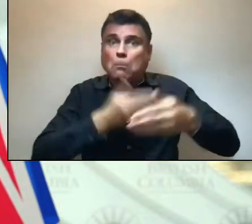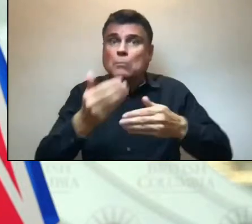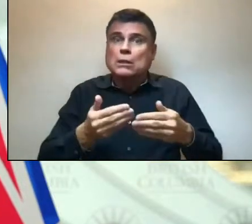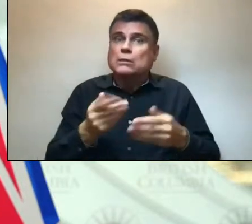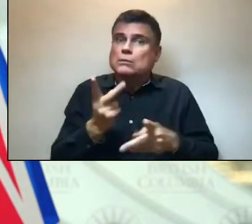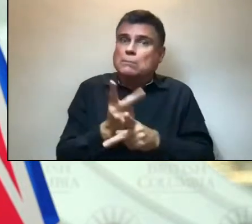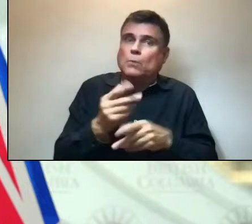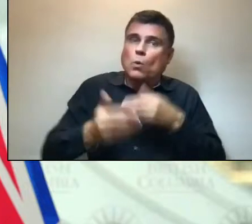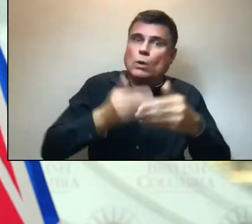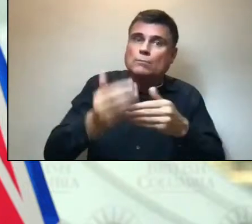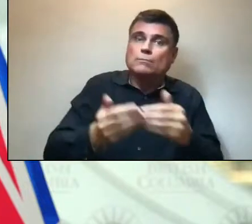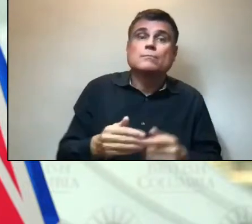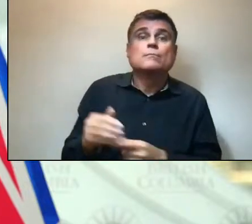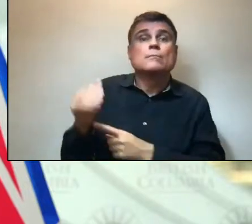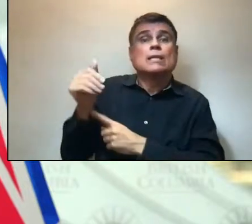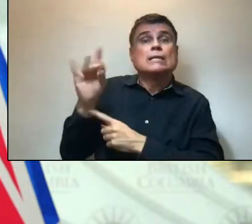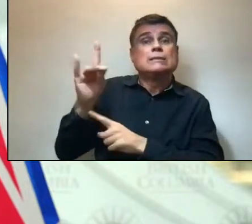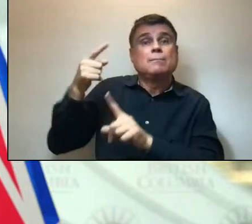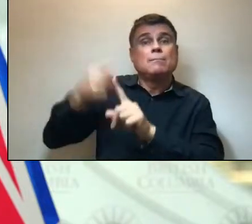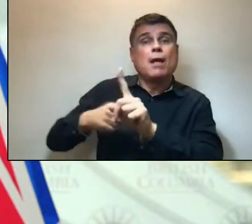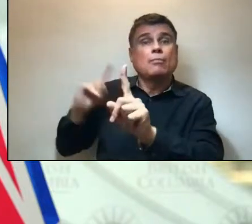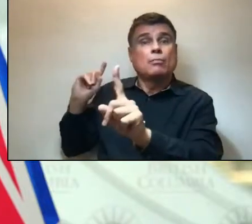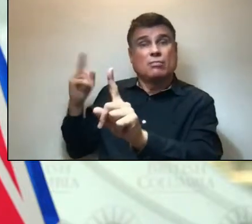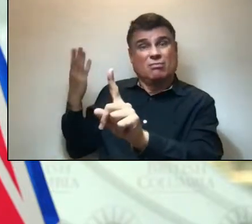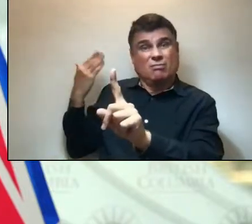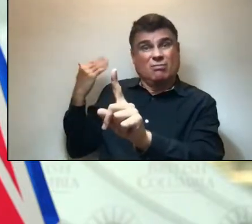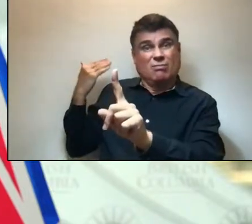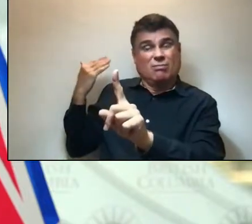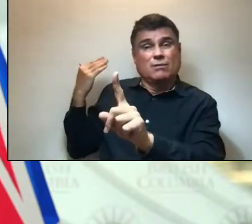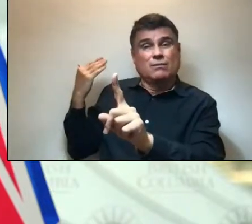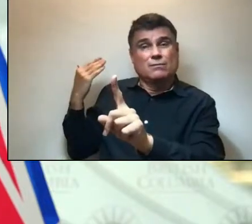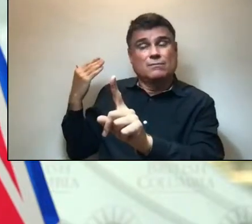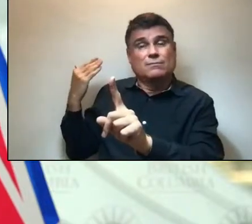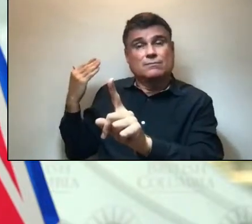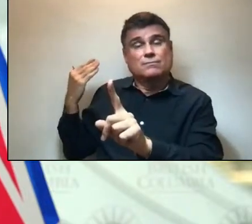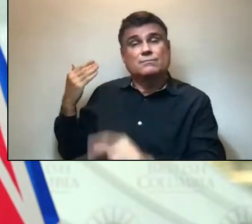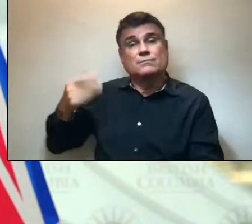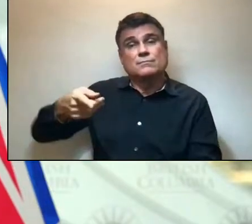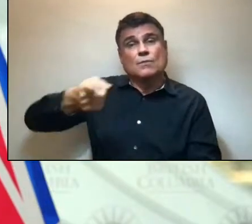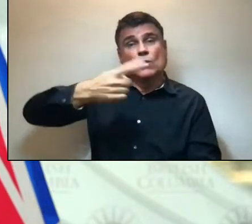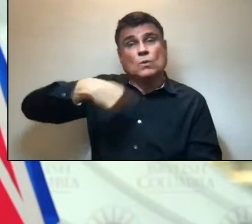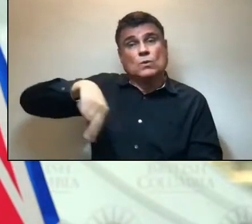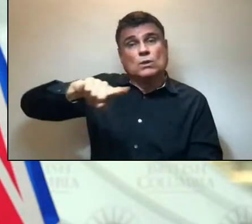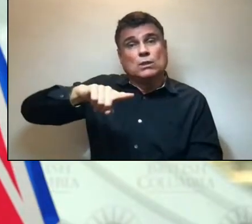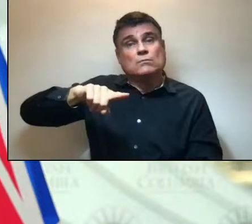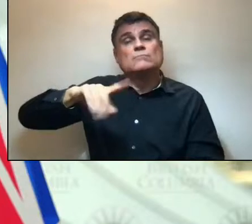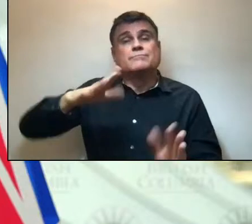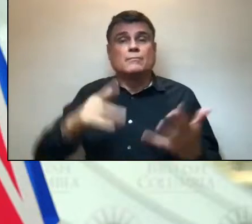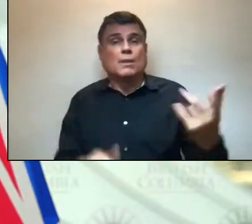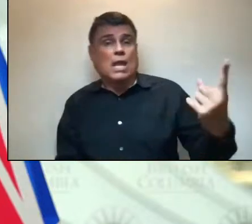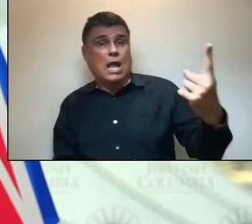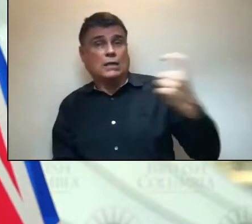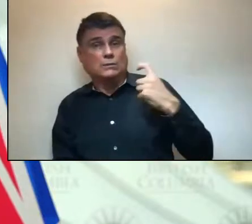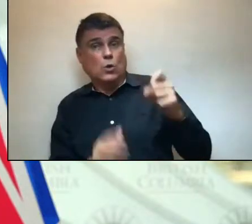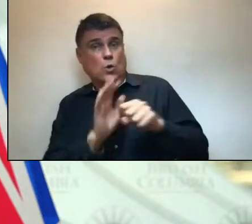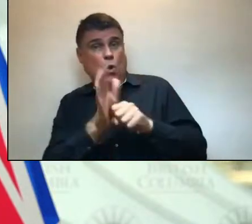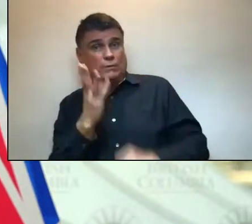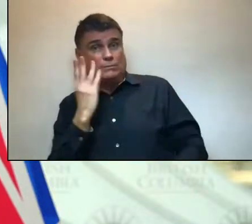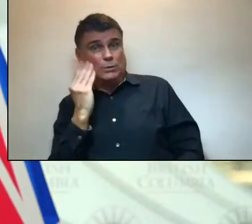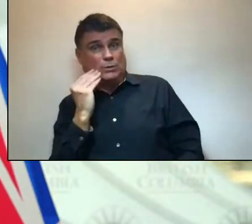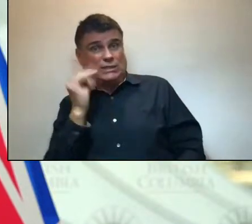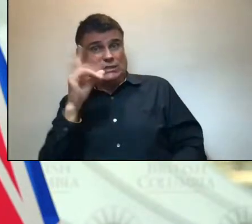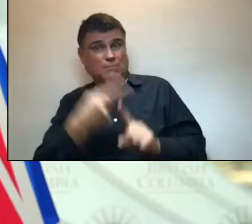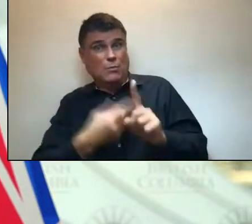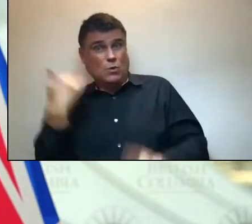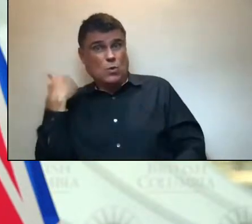just like this, probably just here, we asked about our own experience with COVID-19. Do we fight or give up? Our